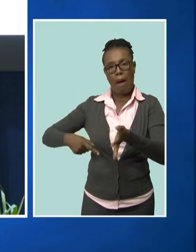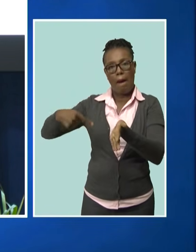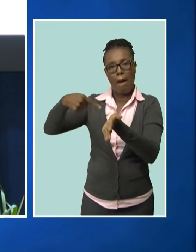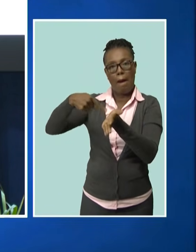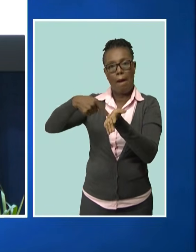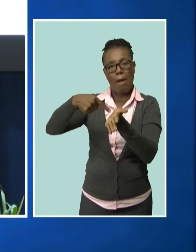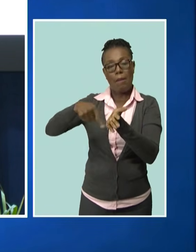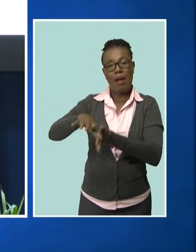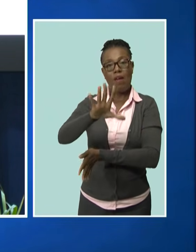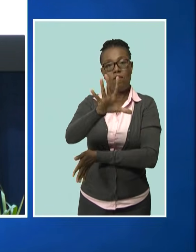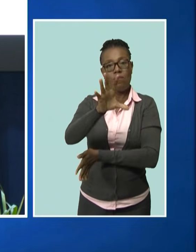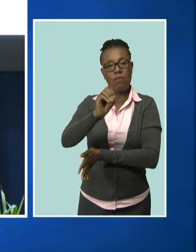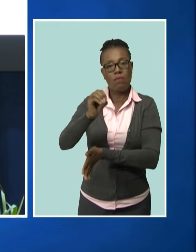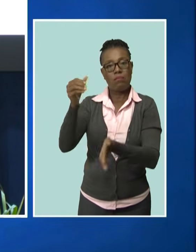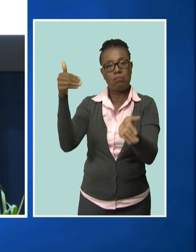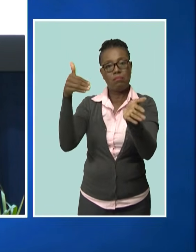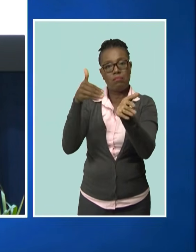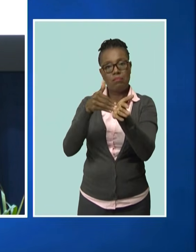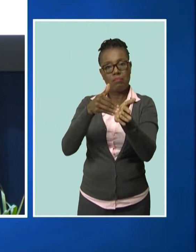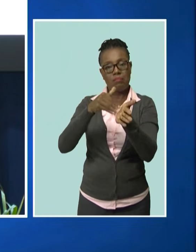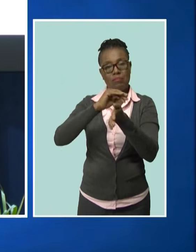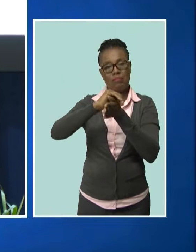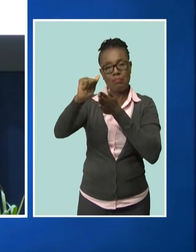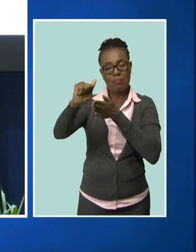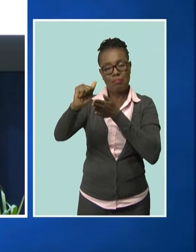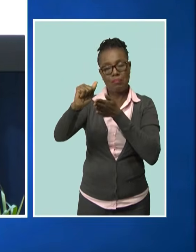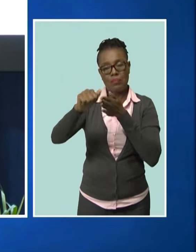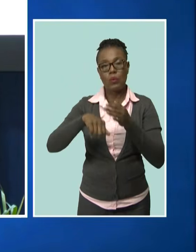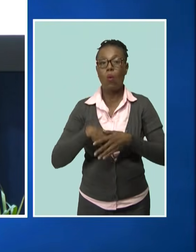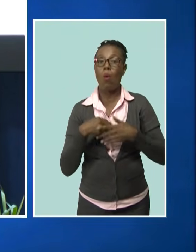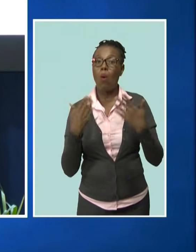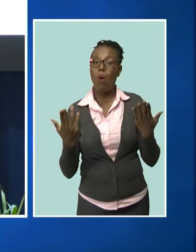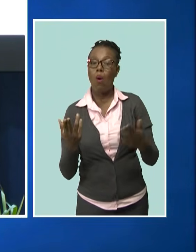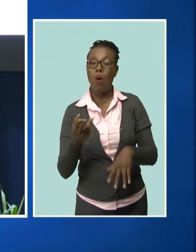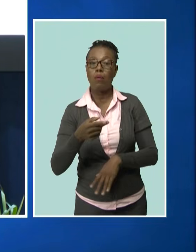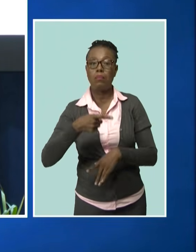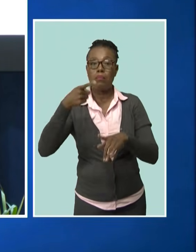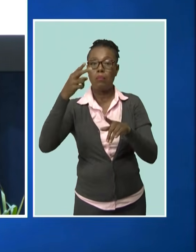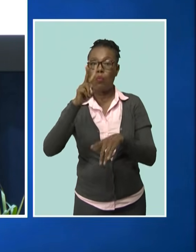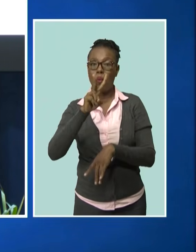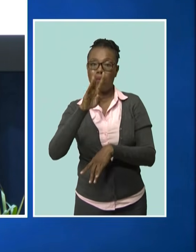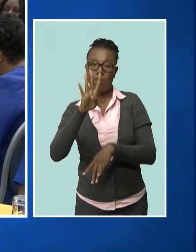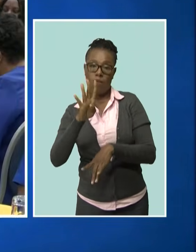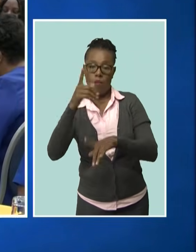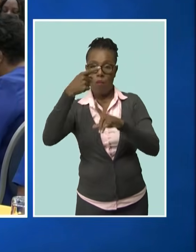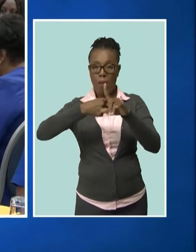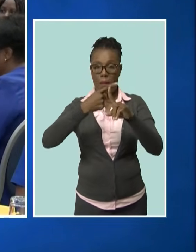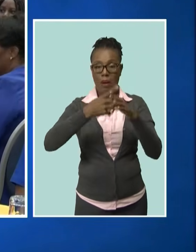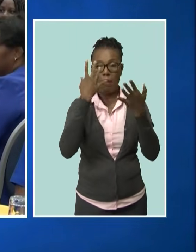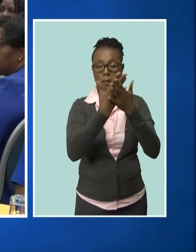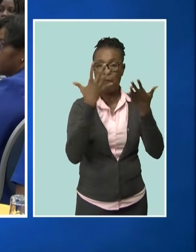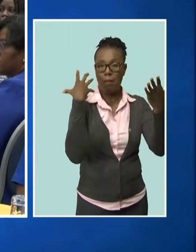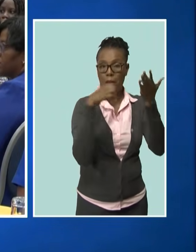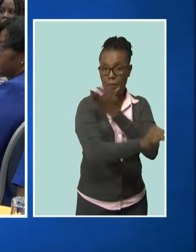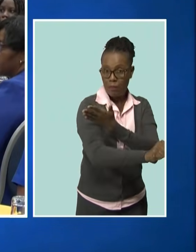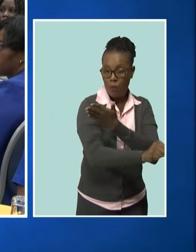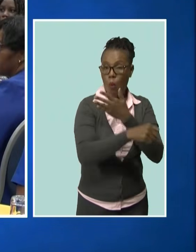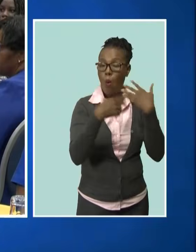of $50,000 or 24 months in prison or both.